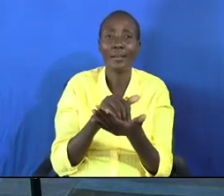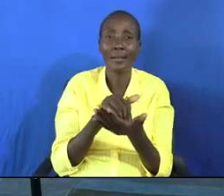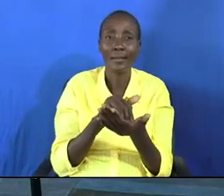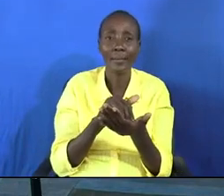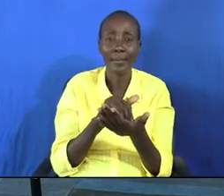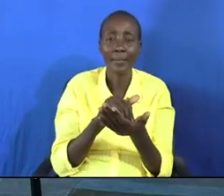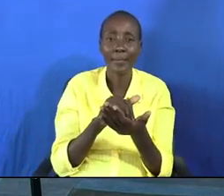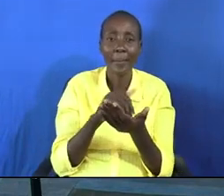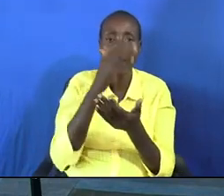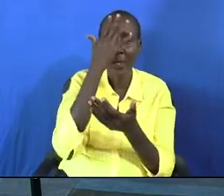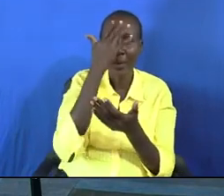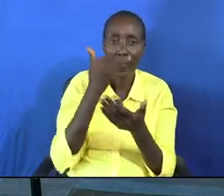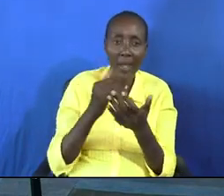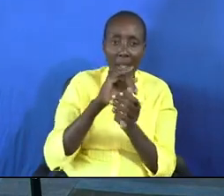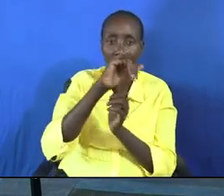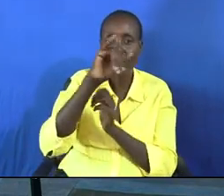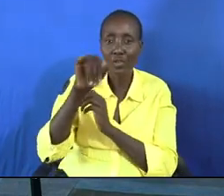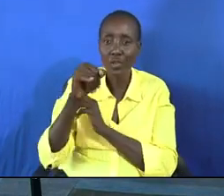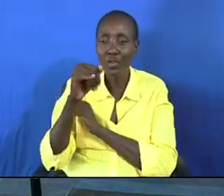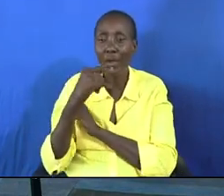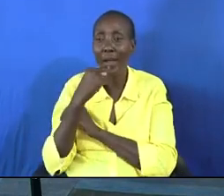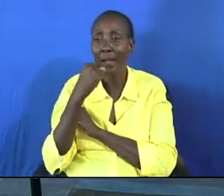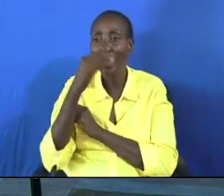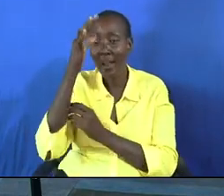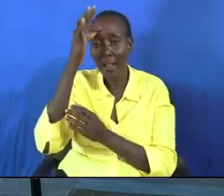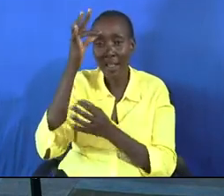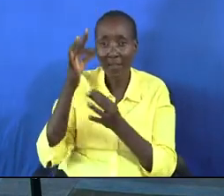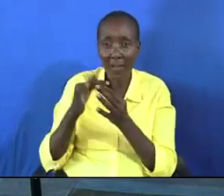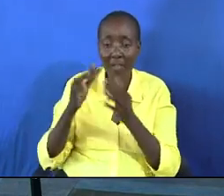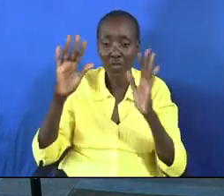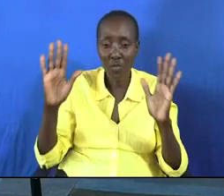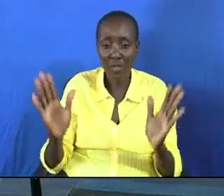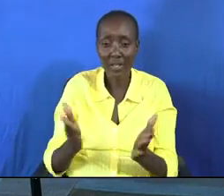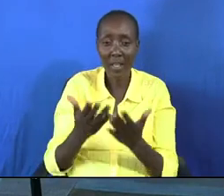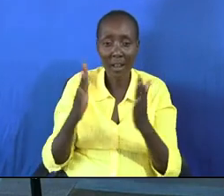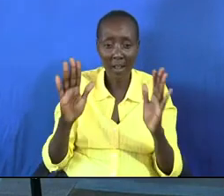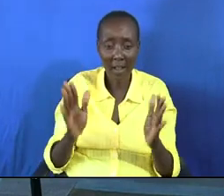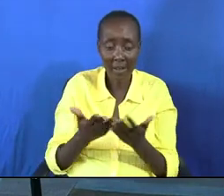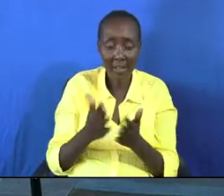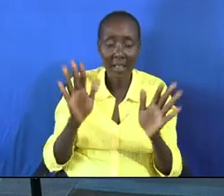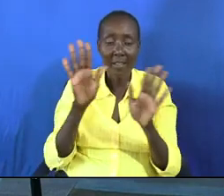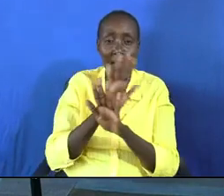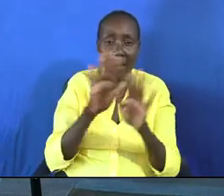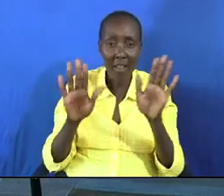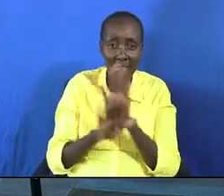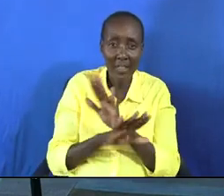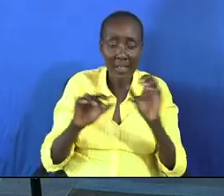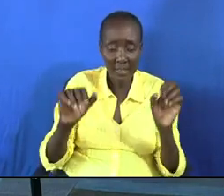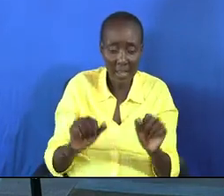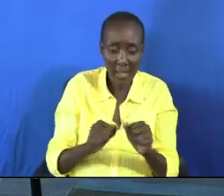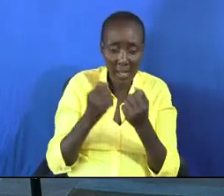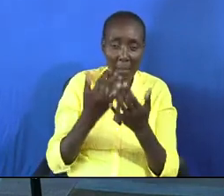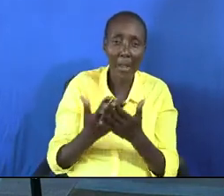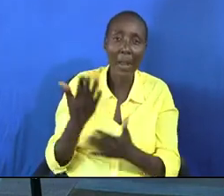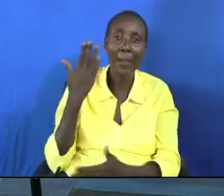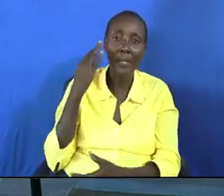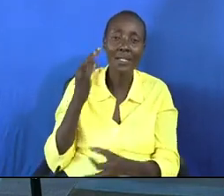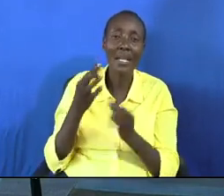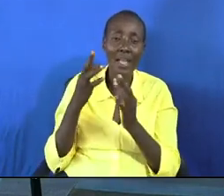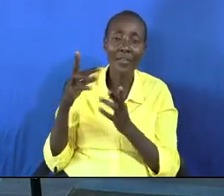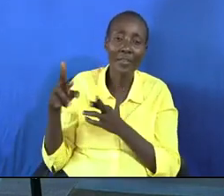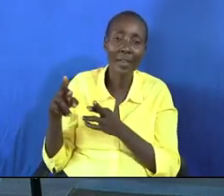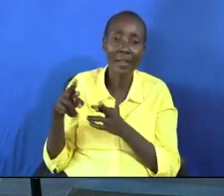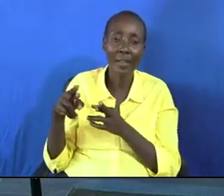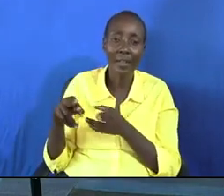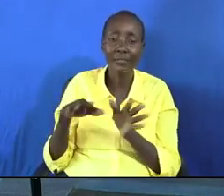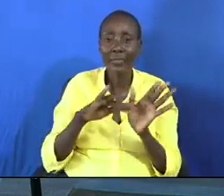will do. Because Joshua's faith was encouraged by what had happened. If the Red Sea,